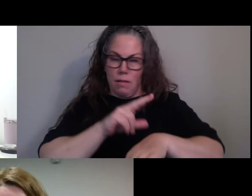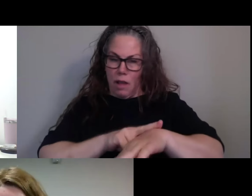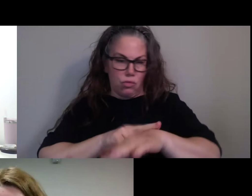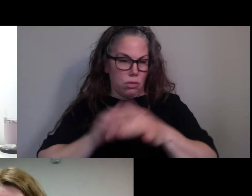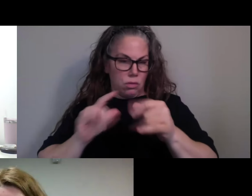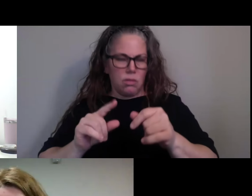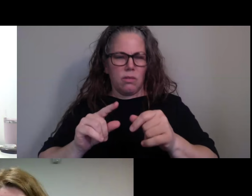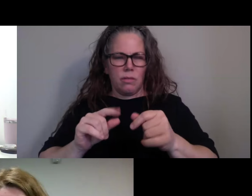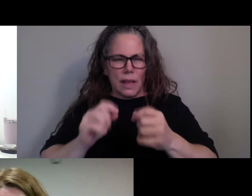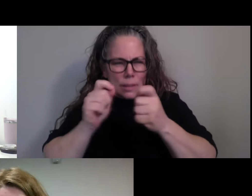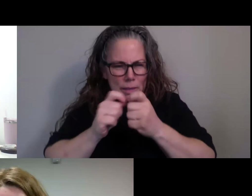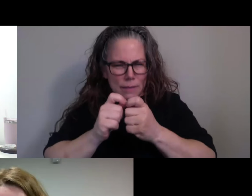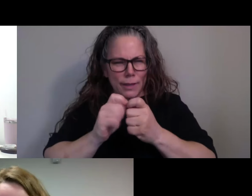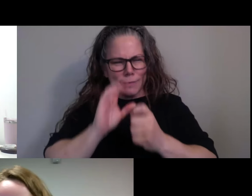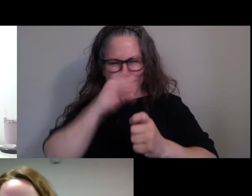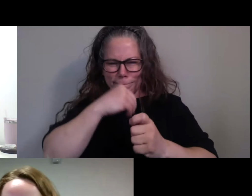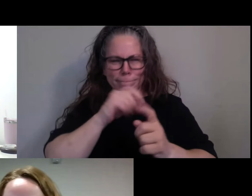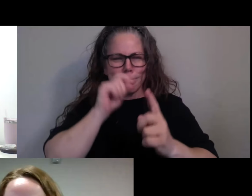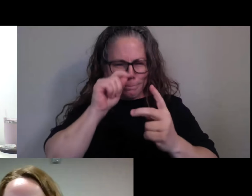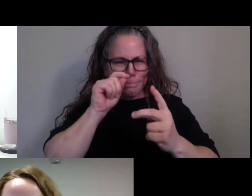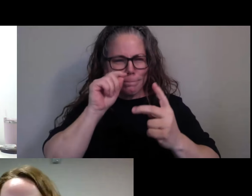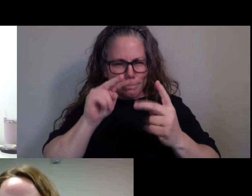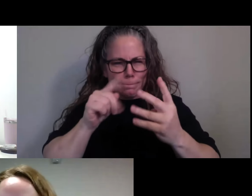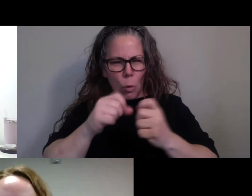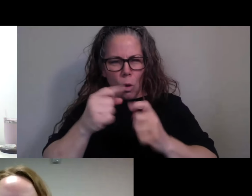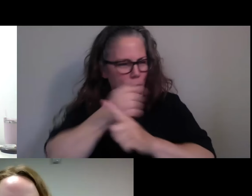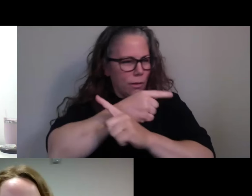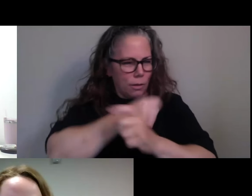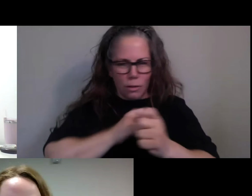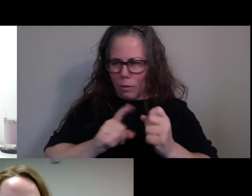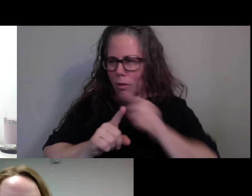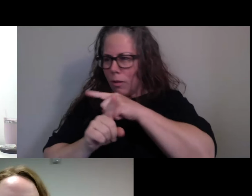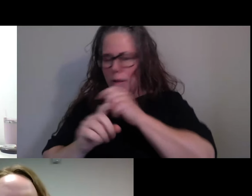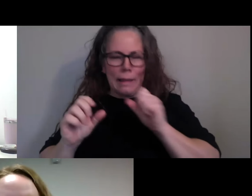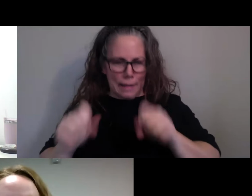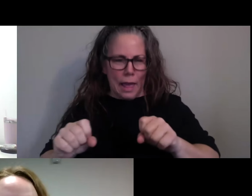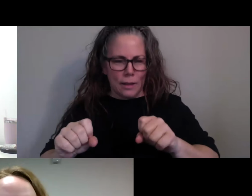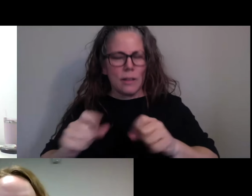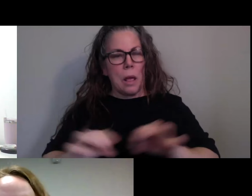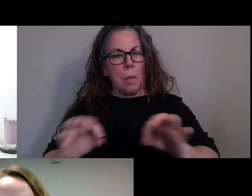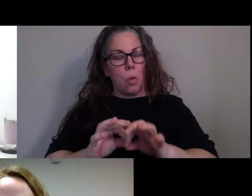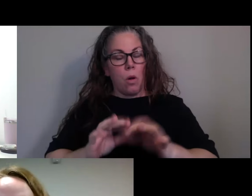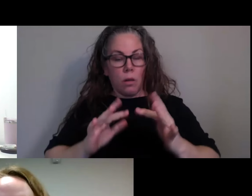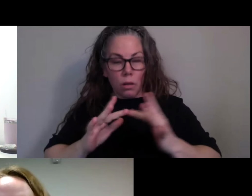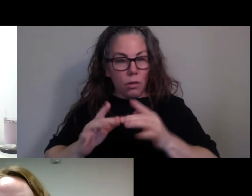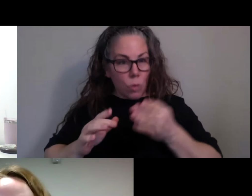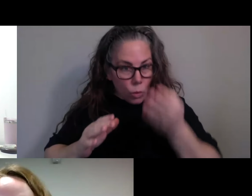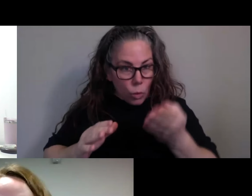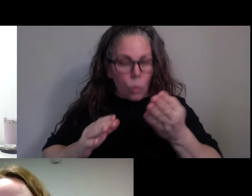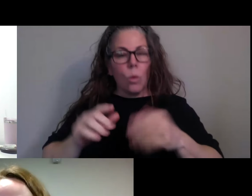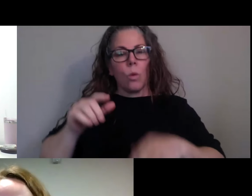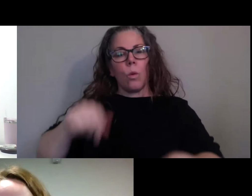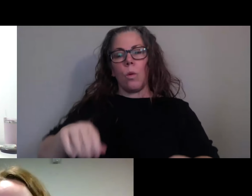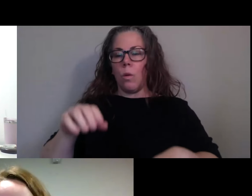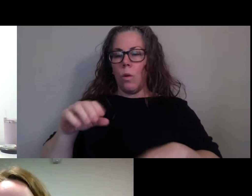there are a lot of different paths that legislation can take and a lot of different nuances. So having partners such as yourself and the caucus who